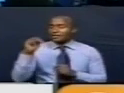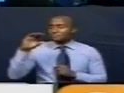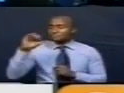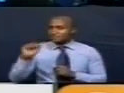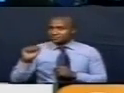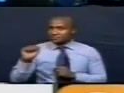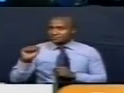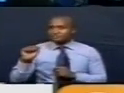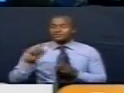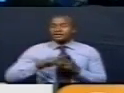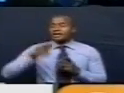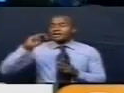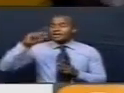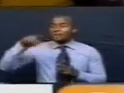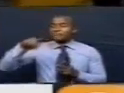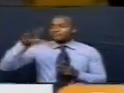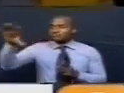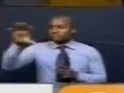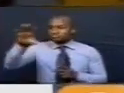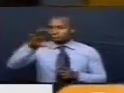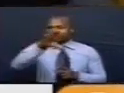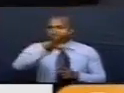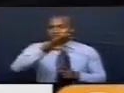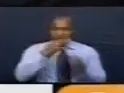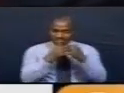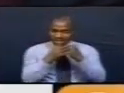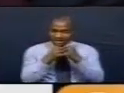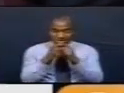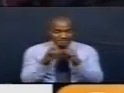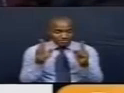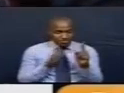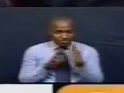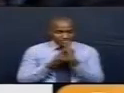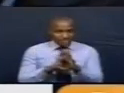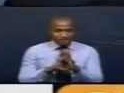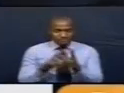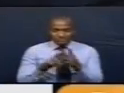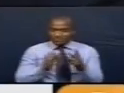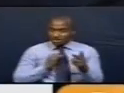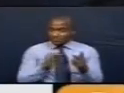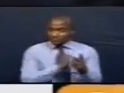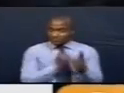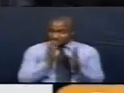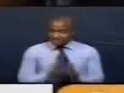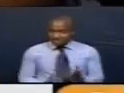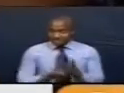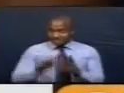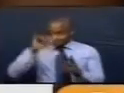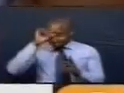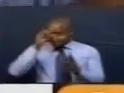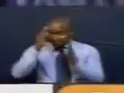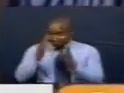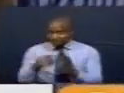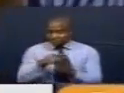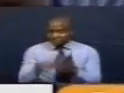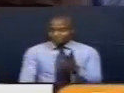of parliament in the different constituencies, 8 of them. But for the women rep, the senatorial position and the gubernatorial position as well, those ones